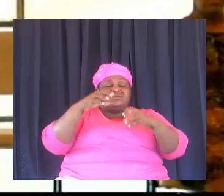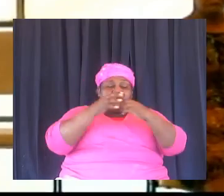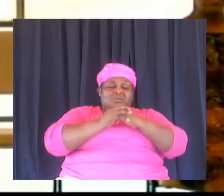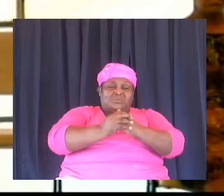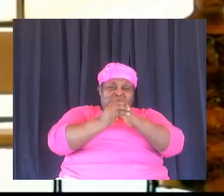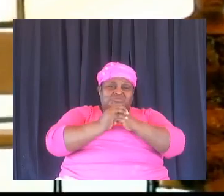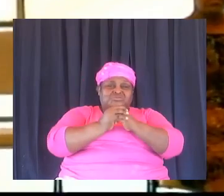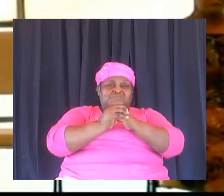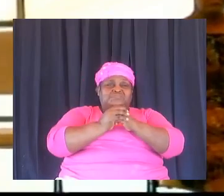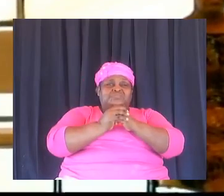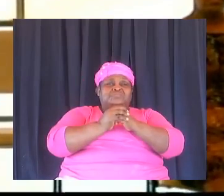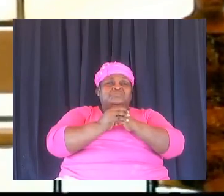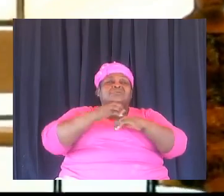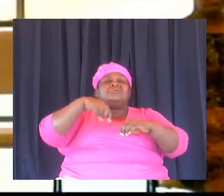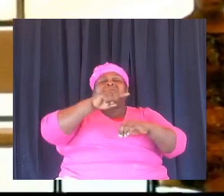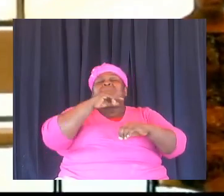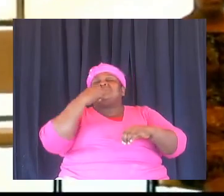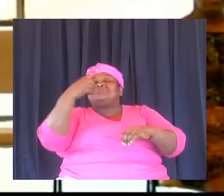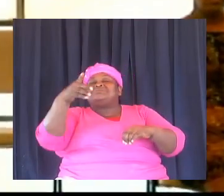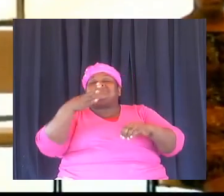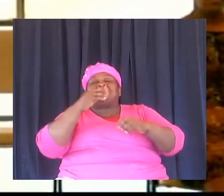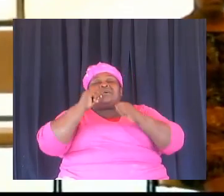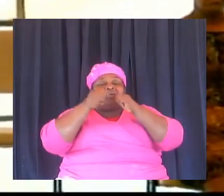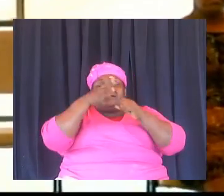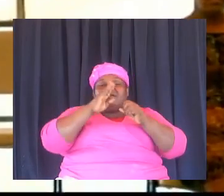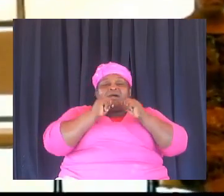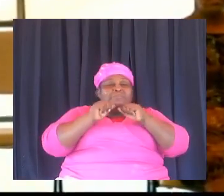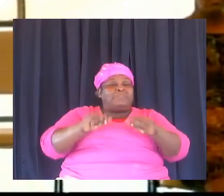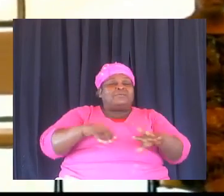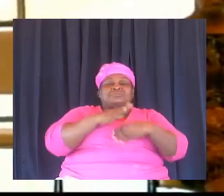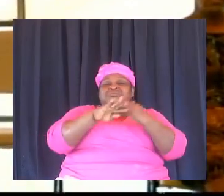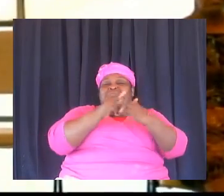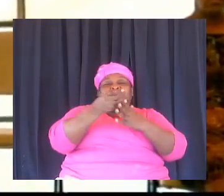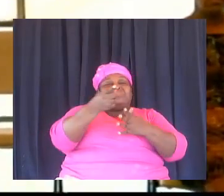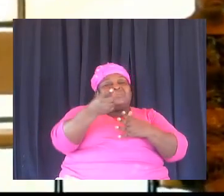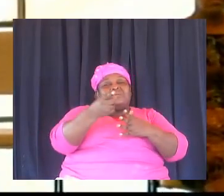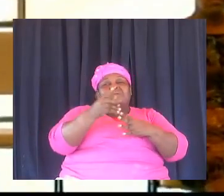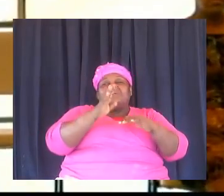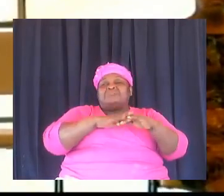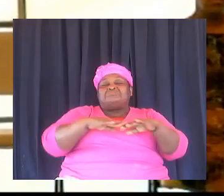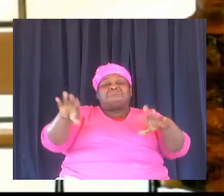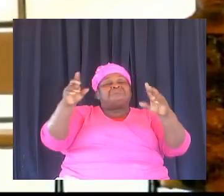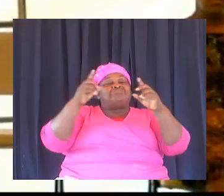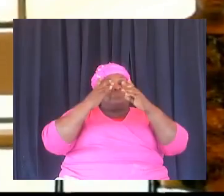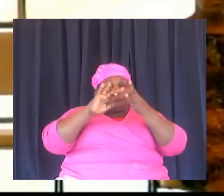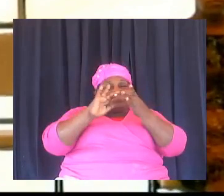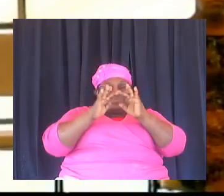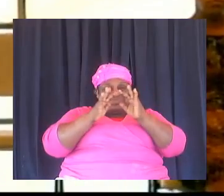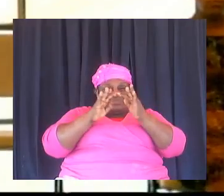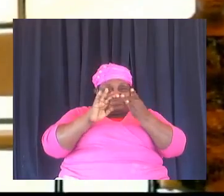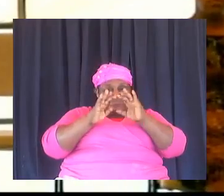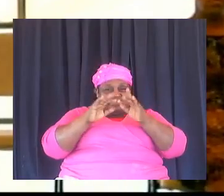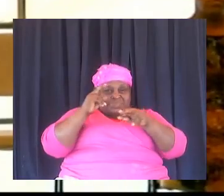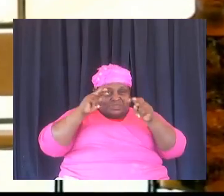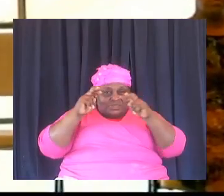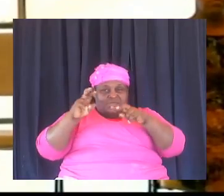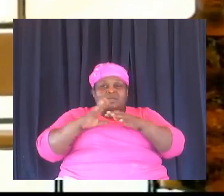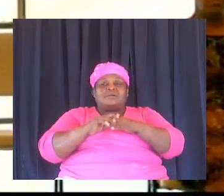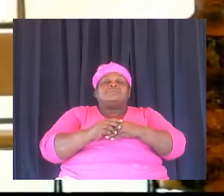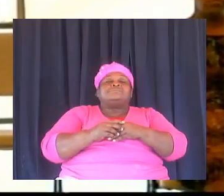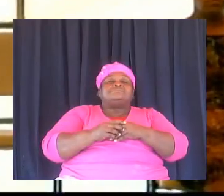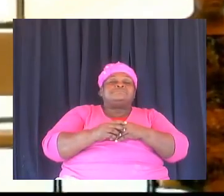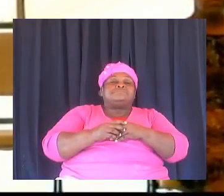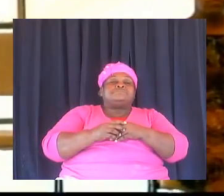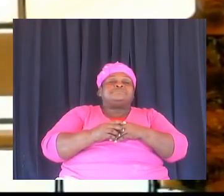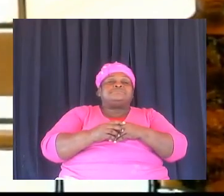in worship. And we say, God bless all of you online. Thank you so much. And then for